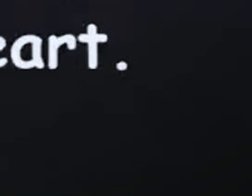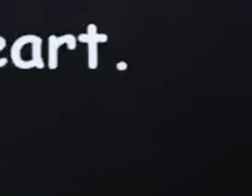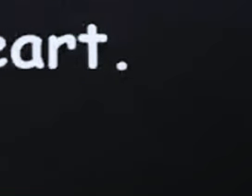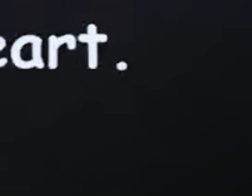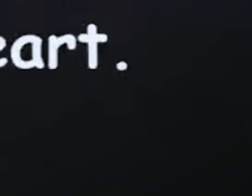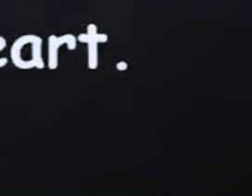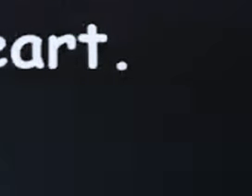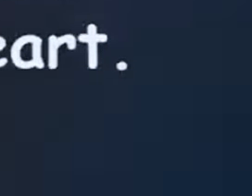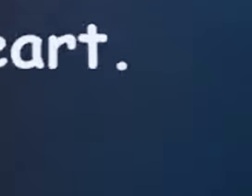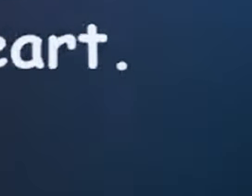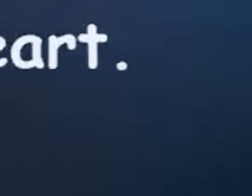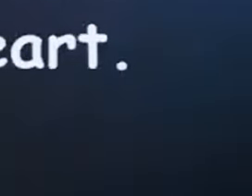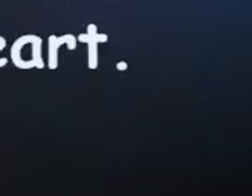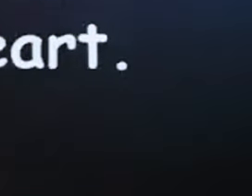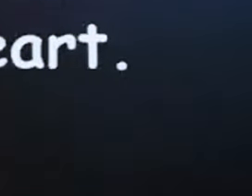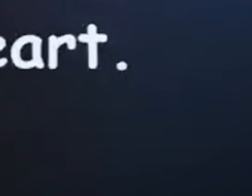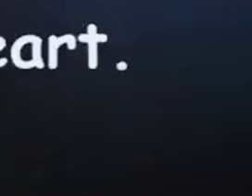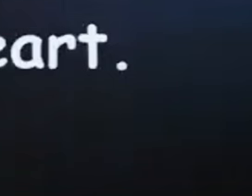1 Timothy 3:14-15.